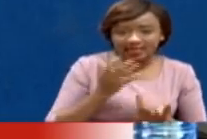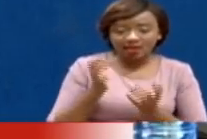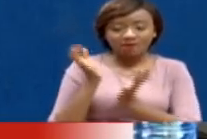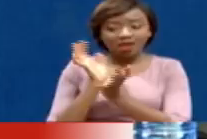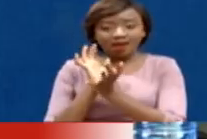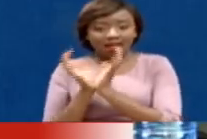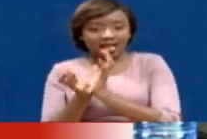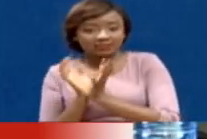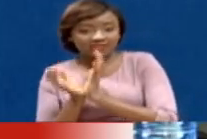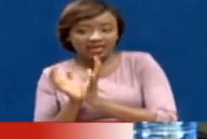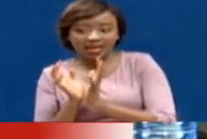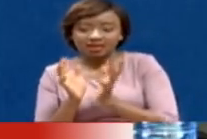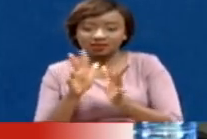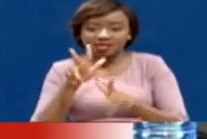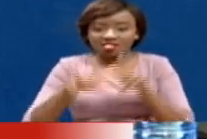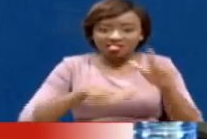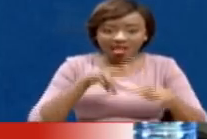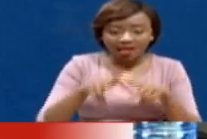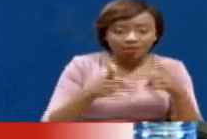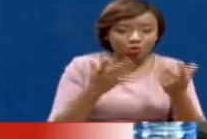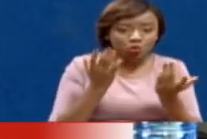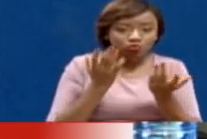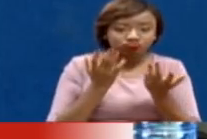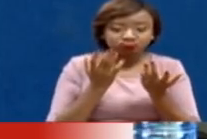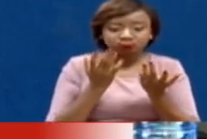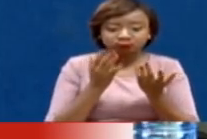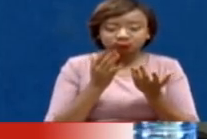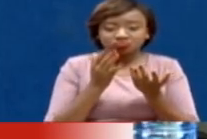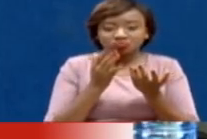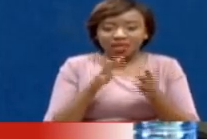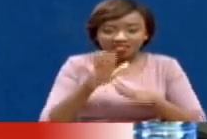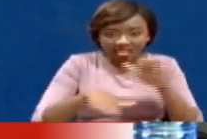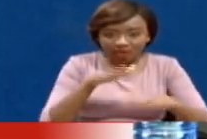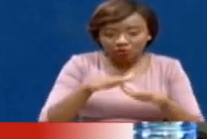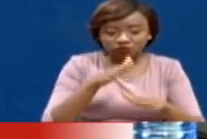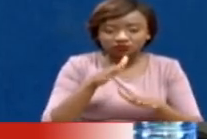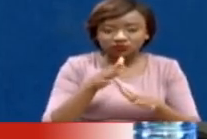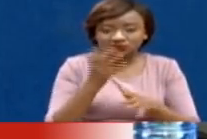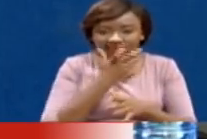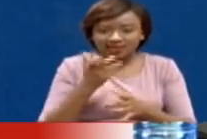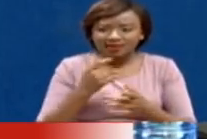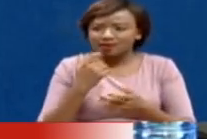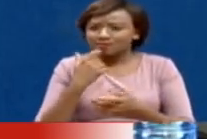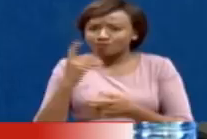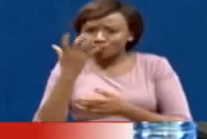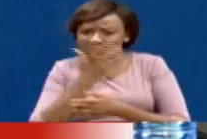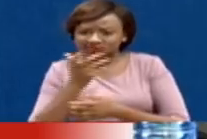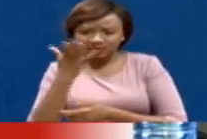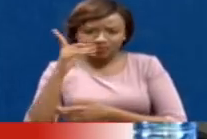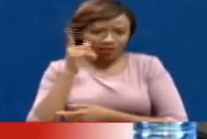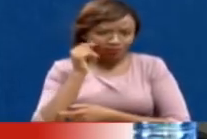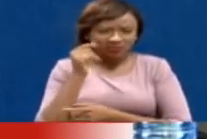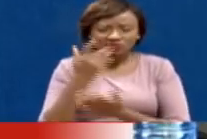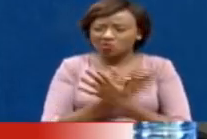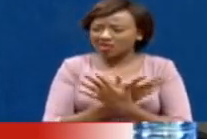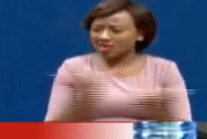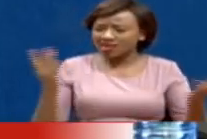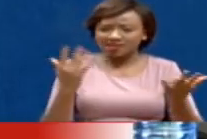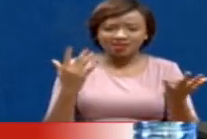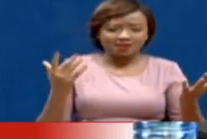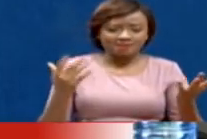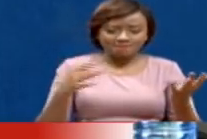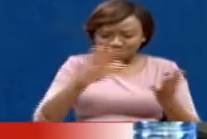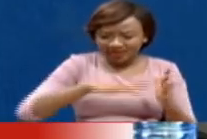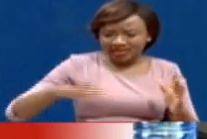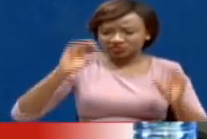Kasarani Stadium, Nyayo National Stadium, Moi Stadium in Mombasa, and any other available facility.